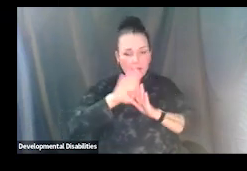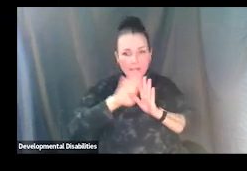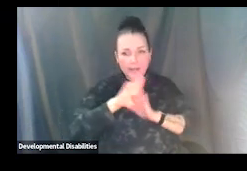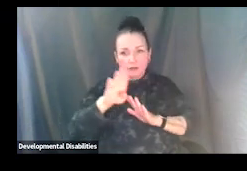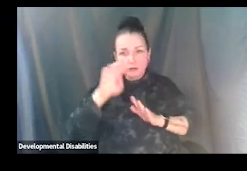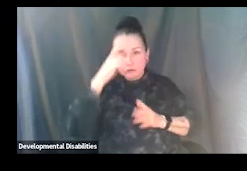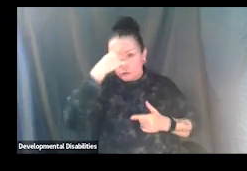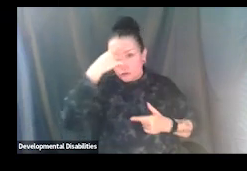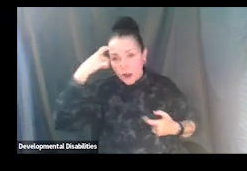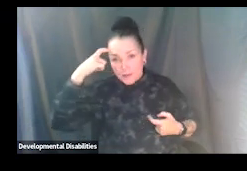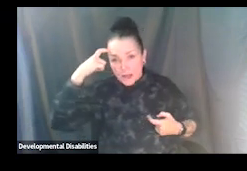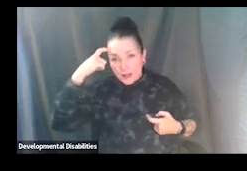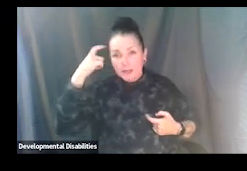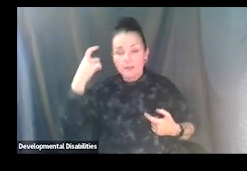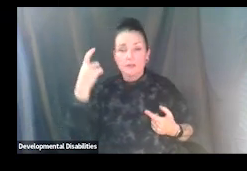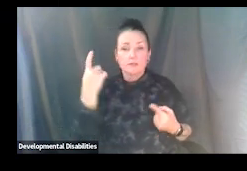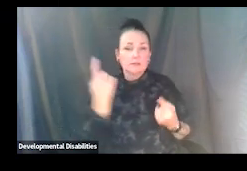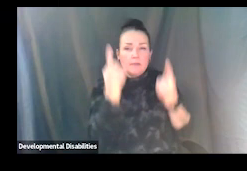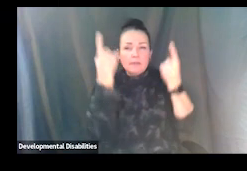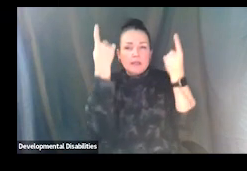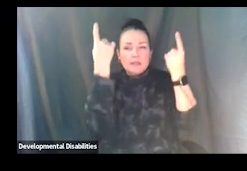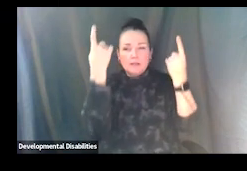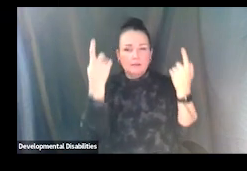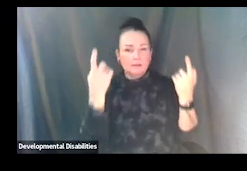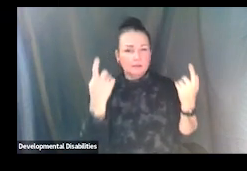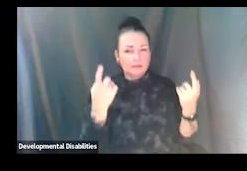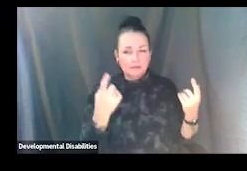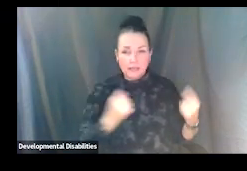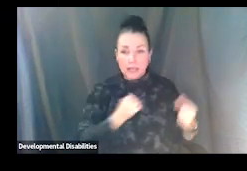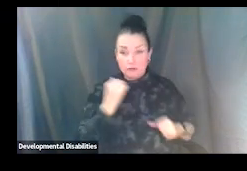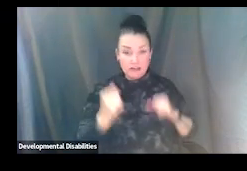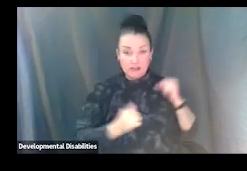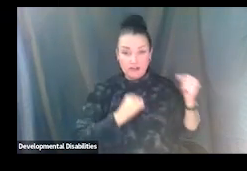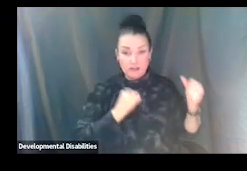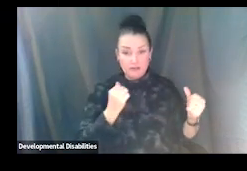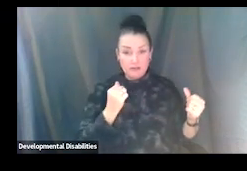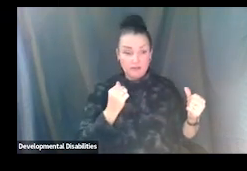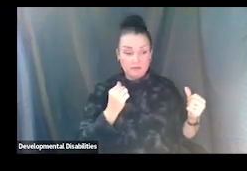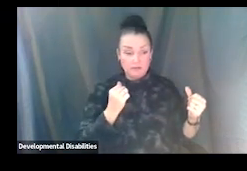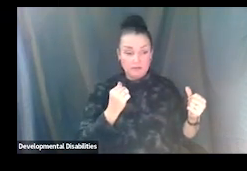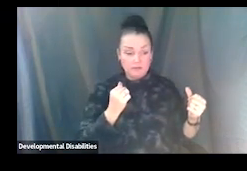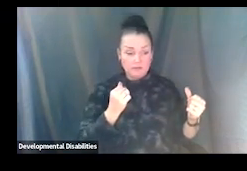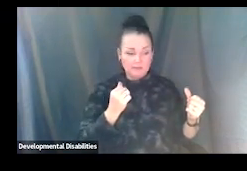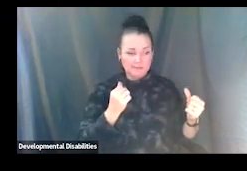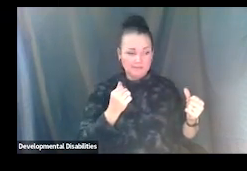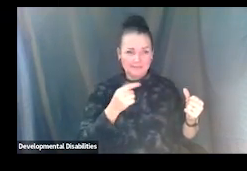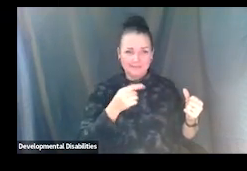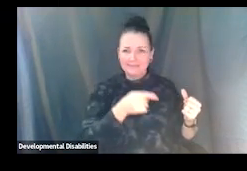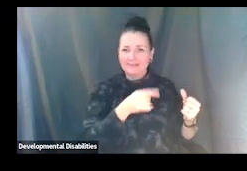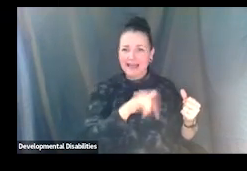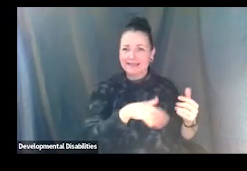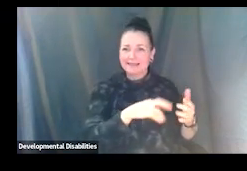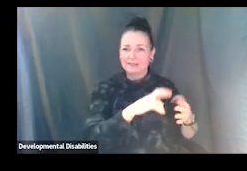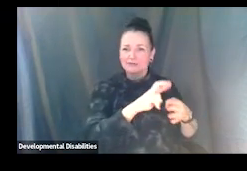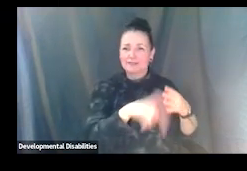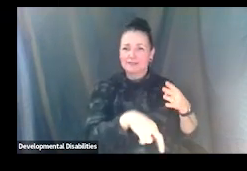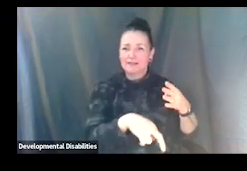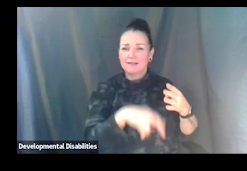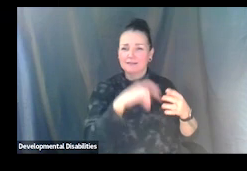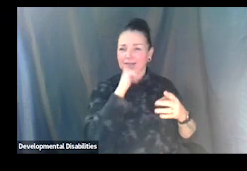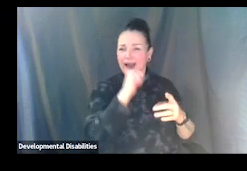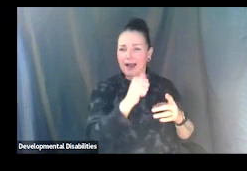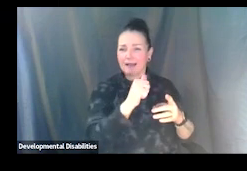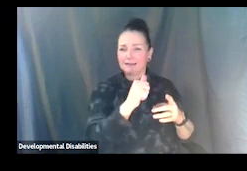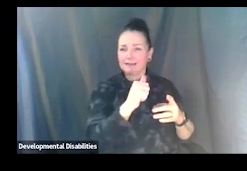I find it often to be a symptom of something else that is often more treatable than aggression per